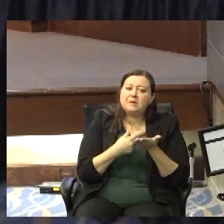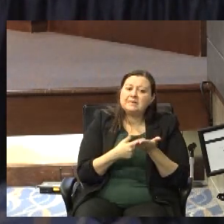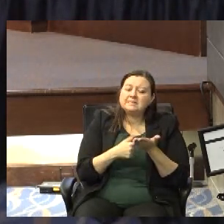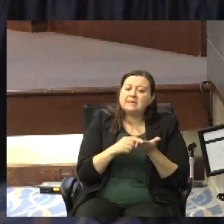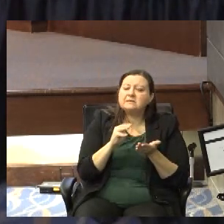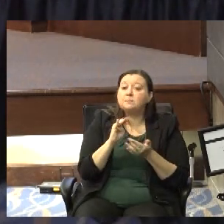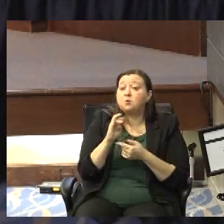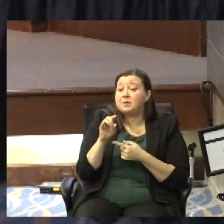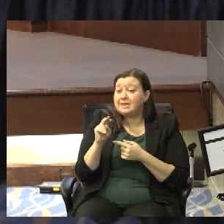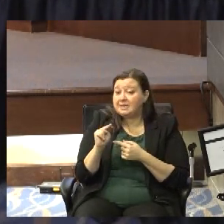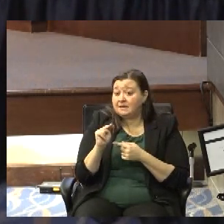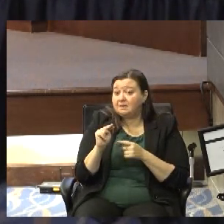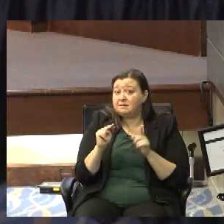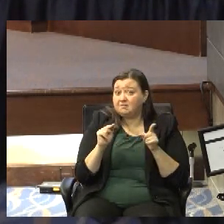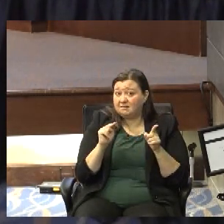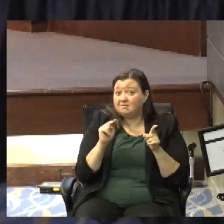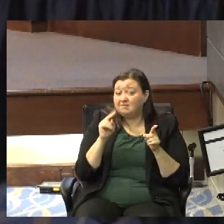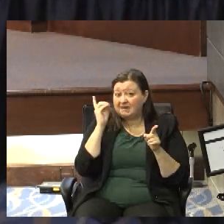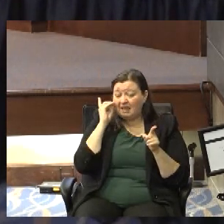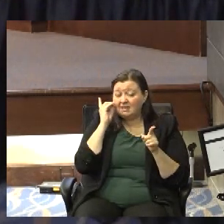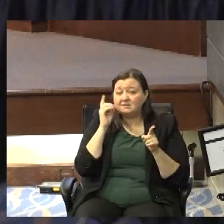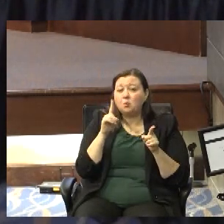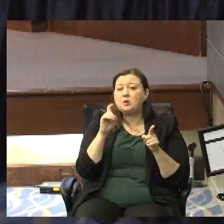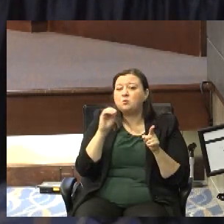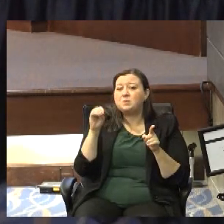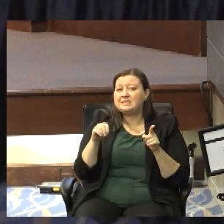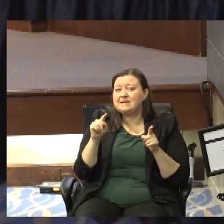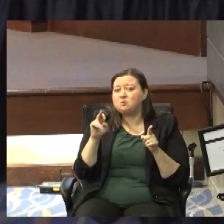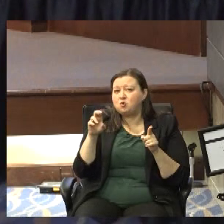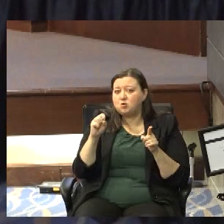Viridian, for instance, there 100% of the TERS goes to